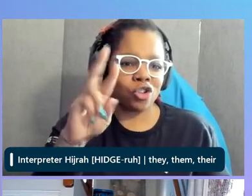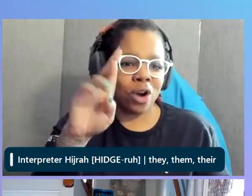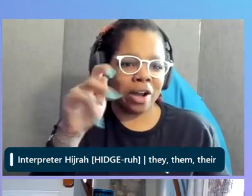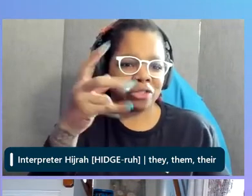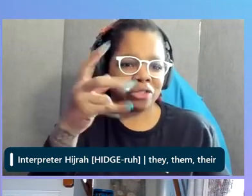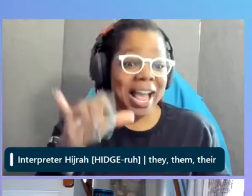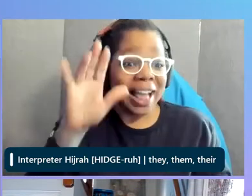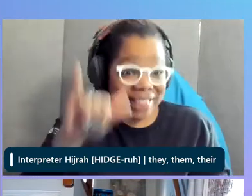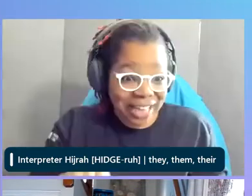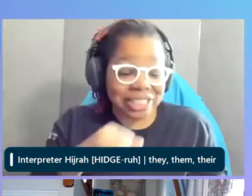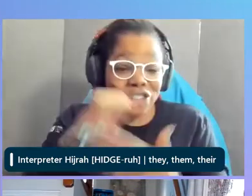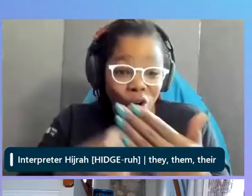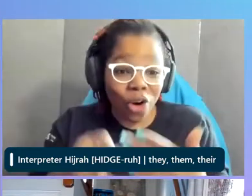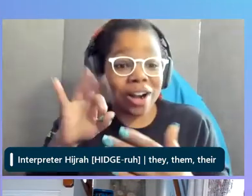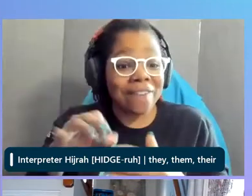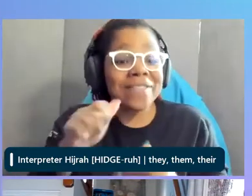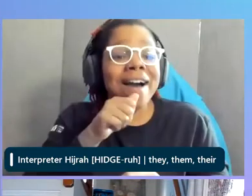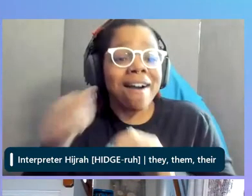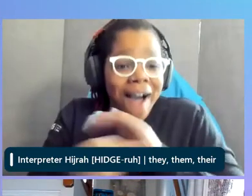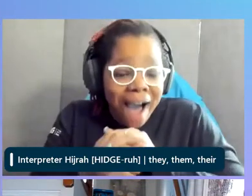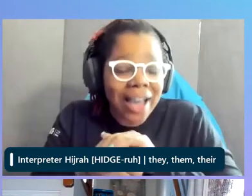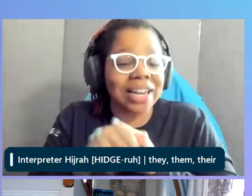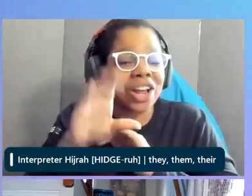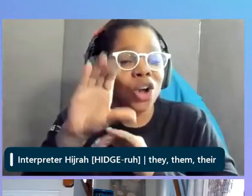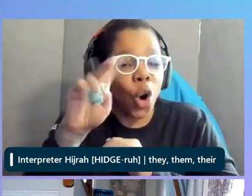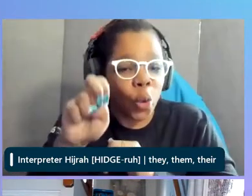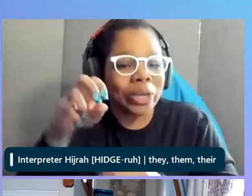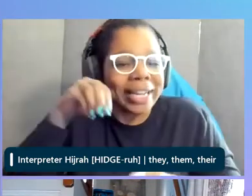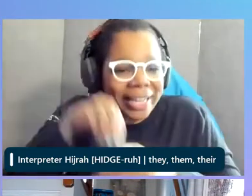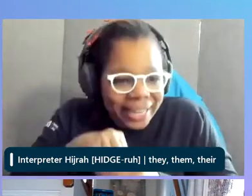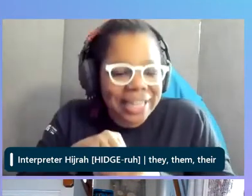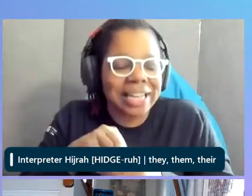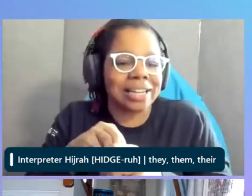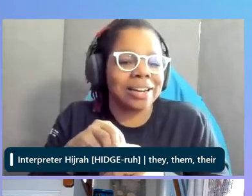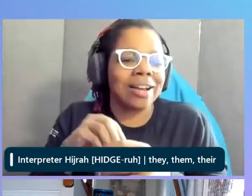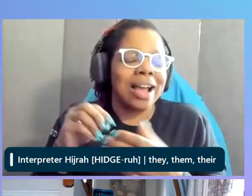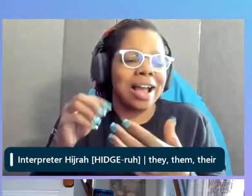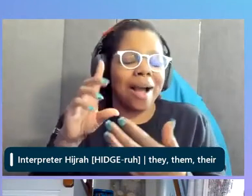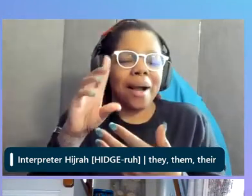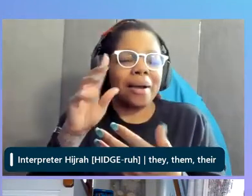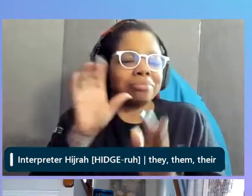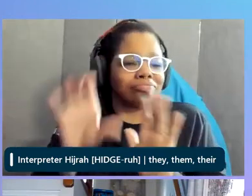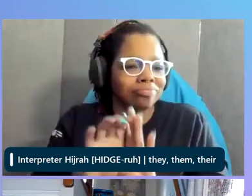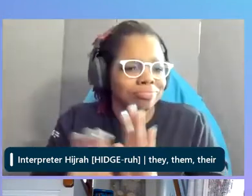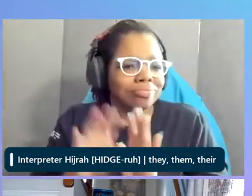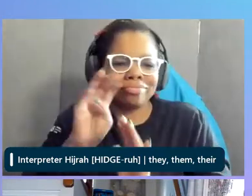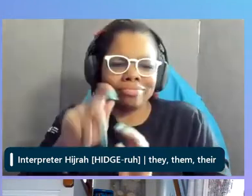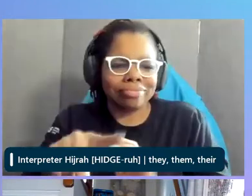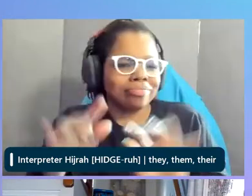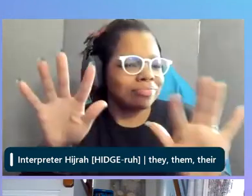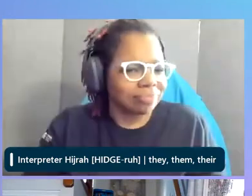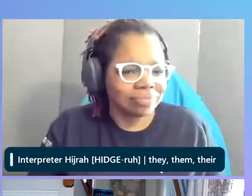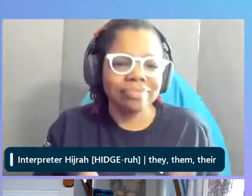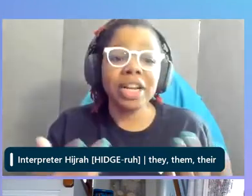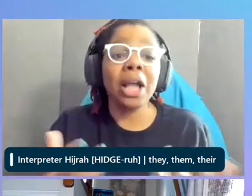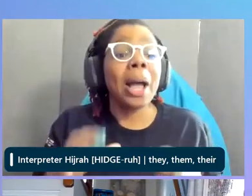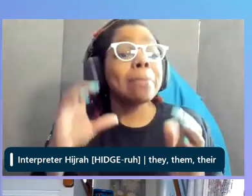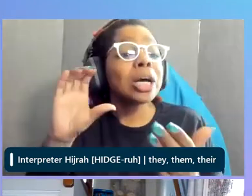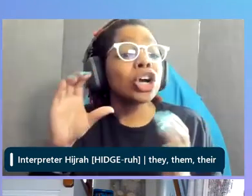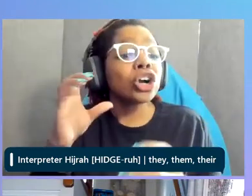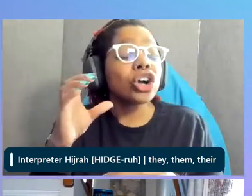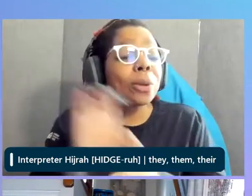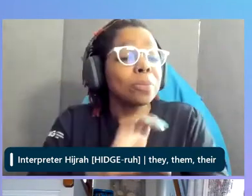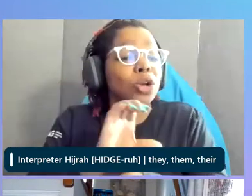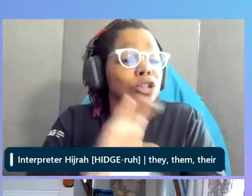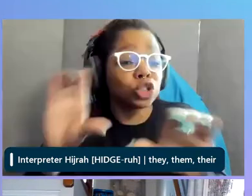inside of photographs, to do it. Point is, computers do what you tell them to do.